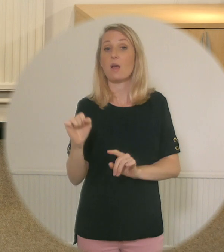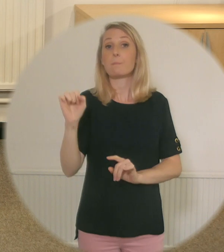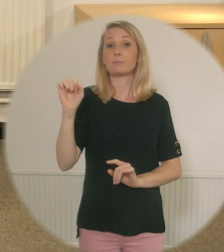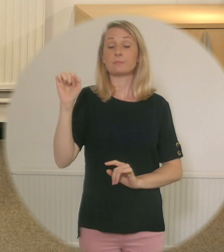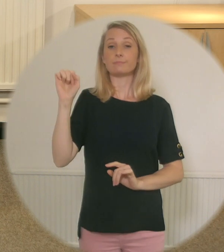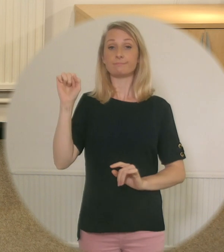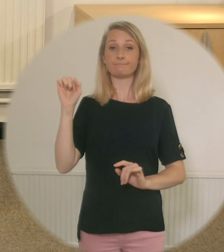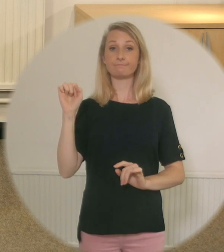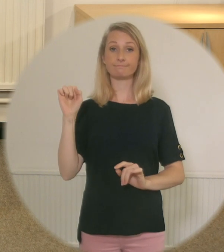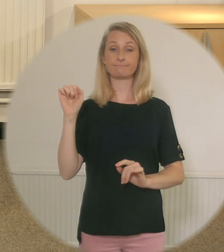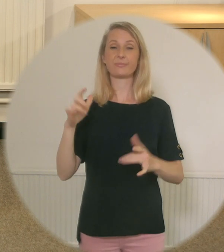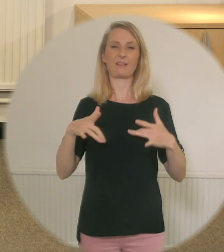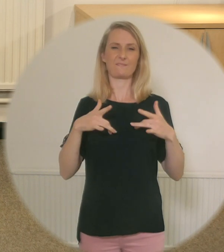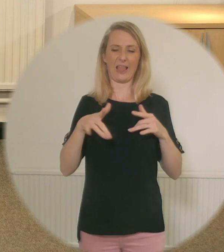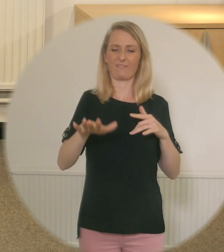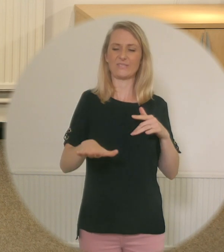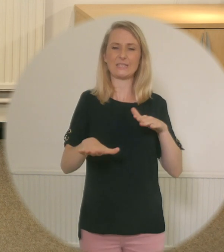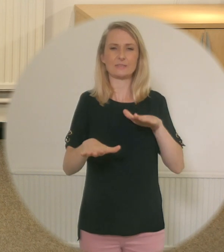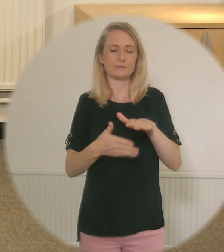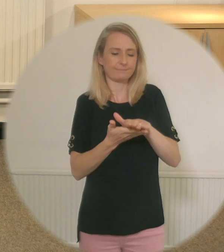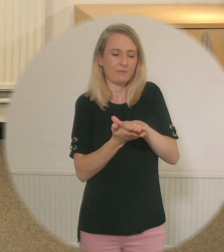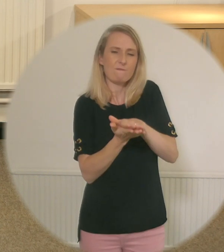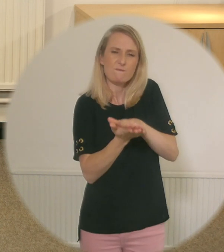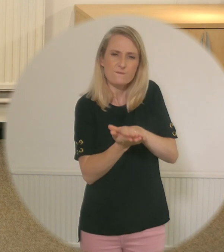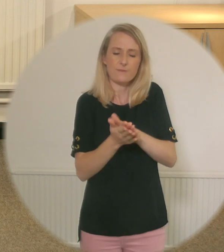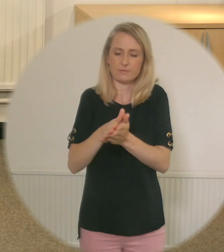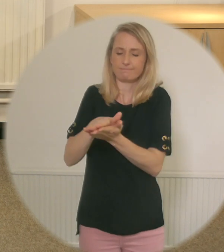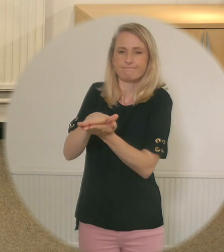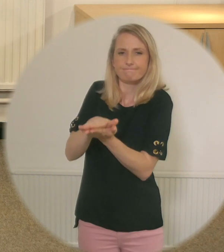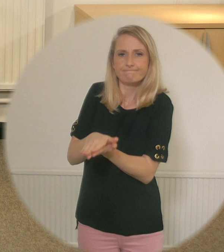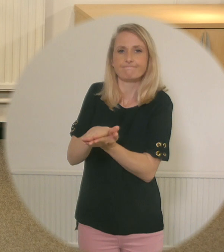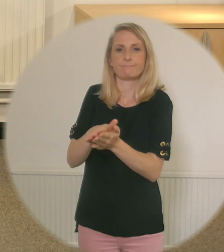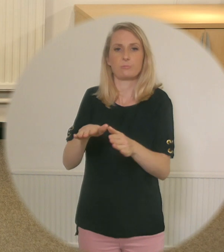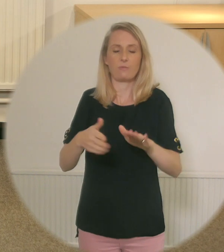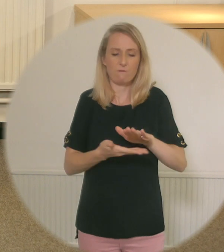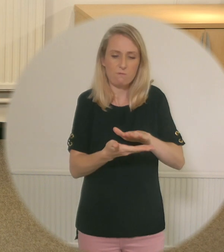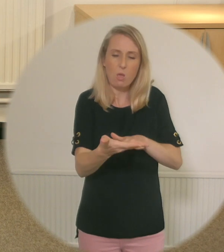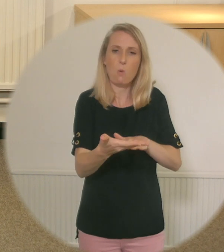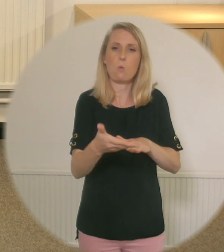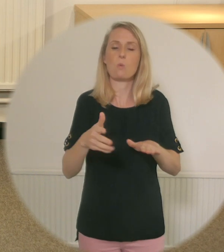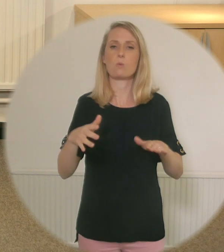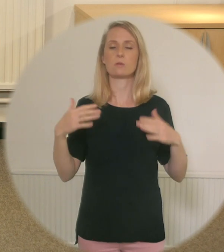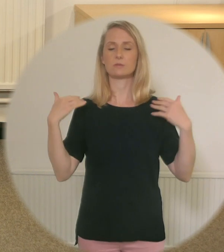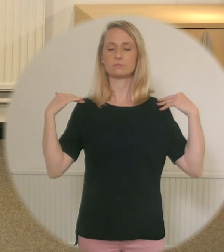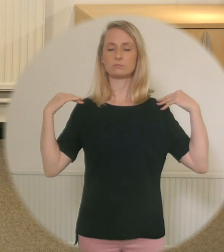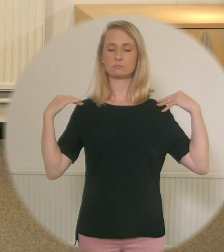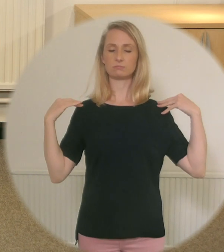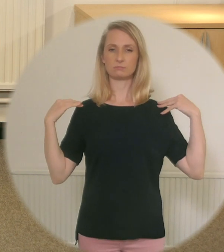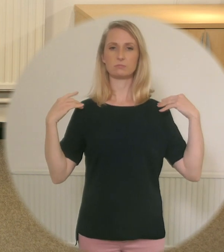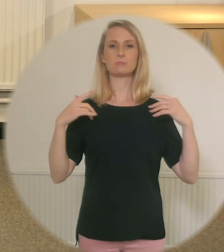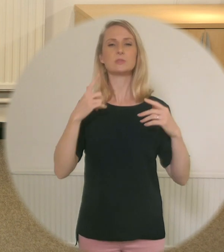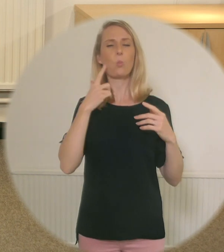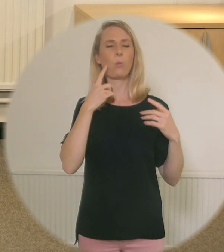the groundedness of your feet connecting to the floor. Soften the shoulders and the arms. We'll